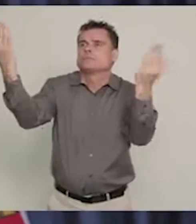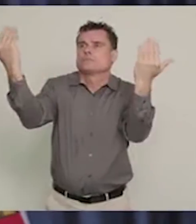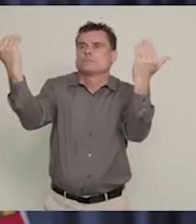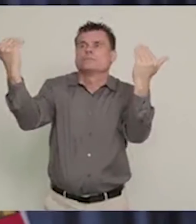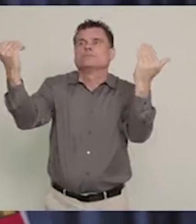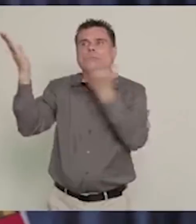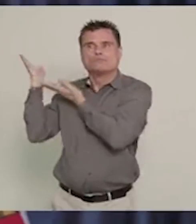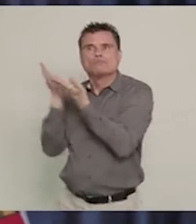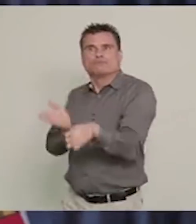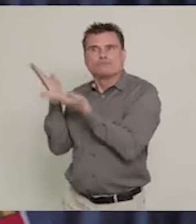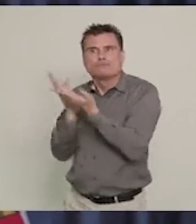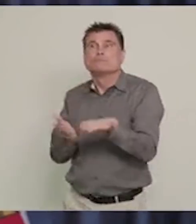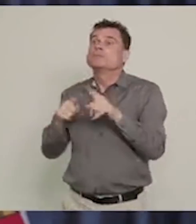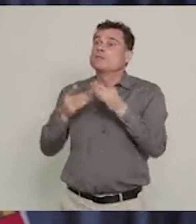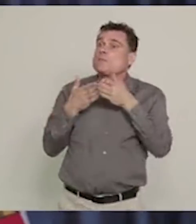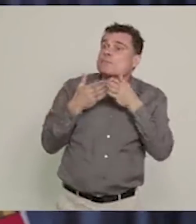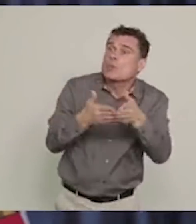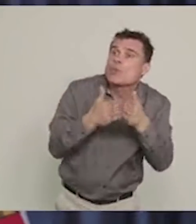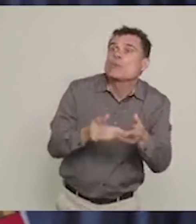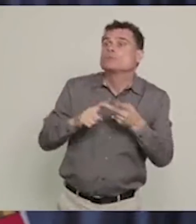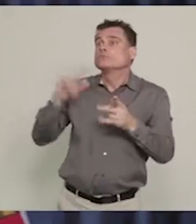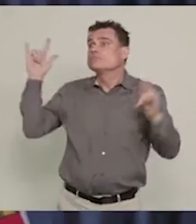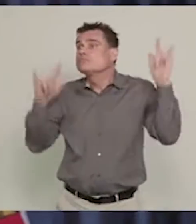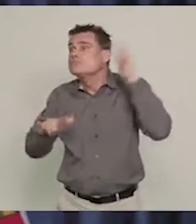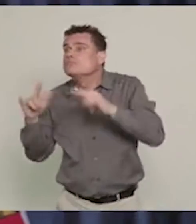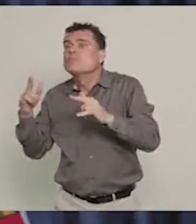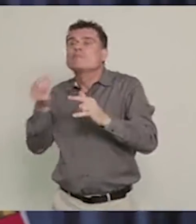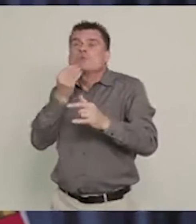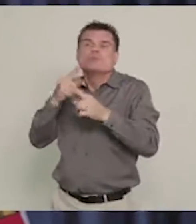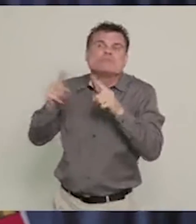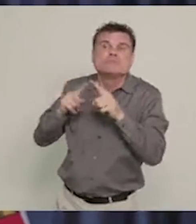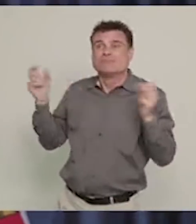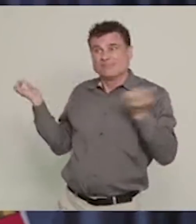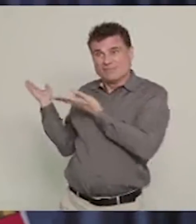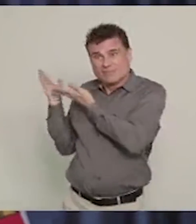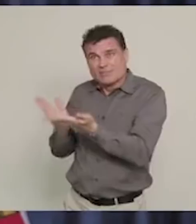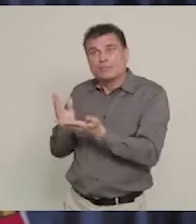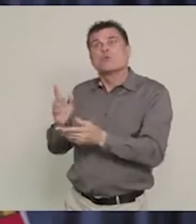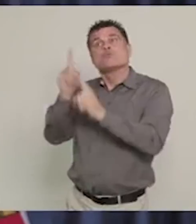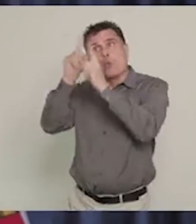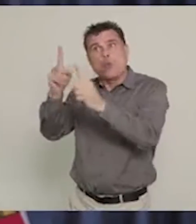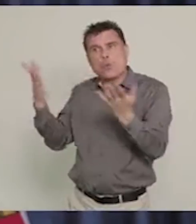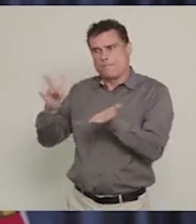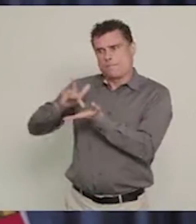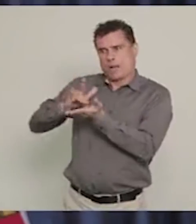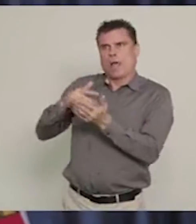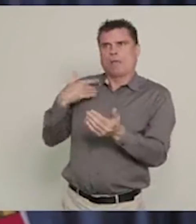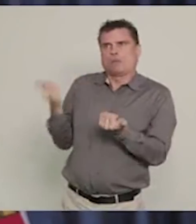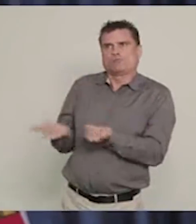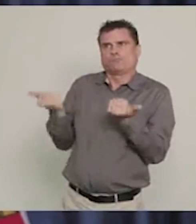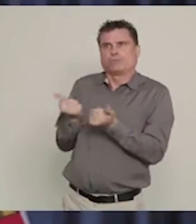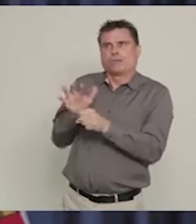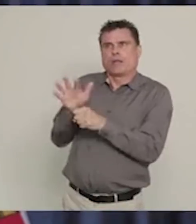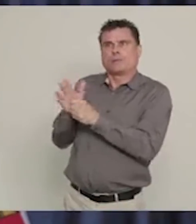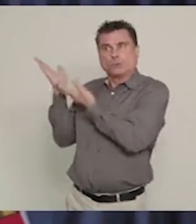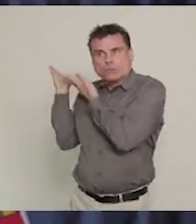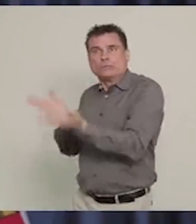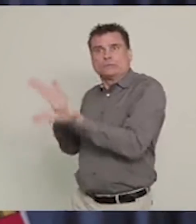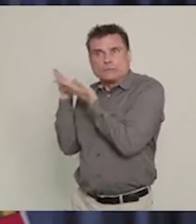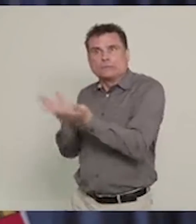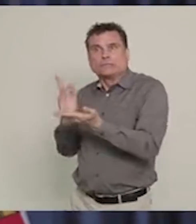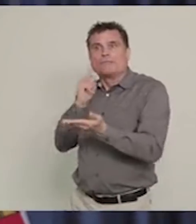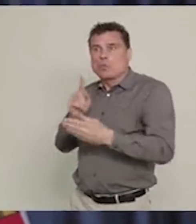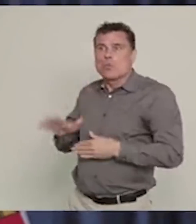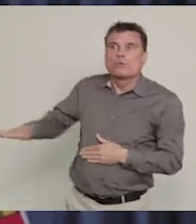critical supplies, including health supplies for frontline workers. To protect British Columbians and